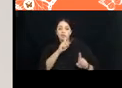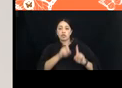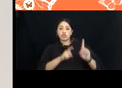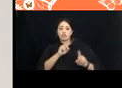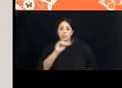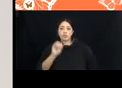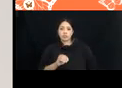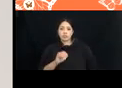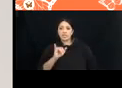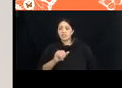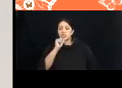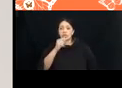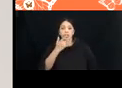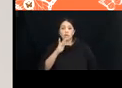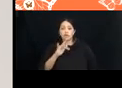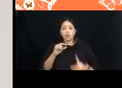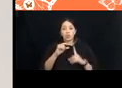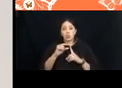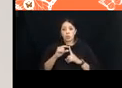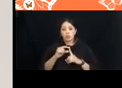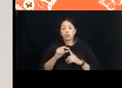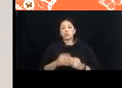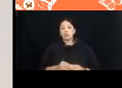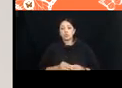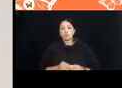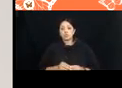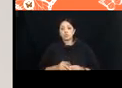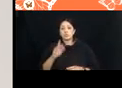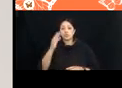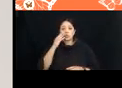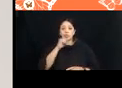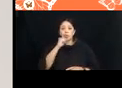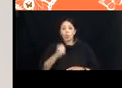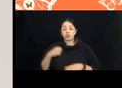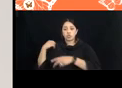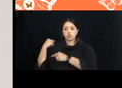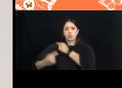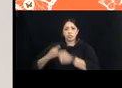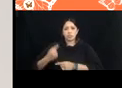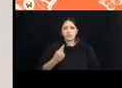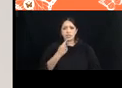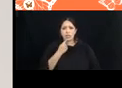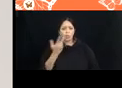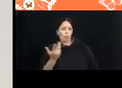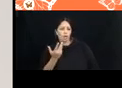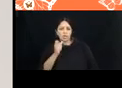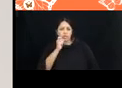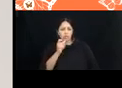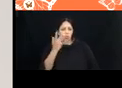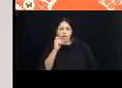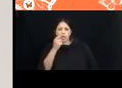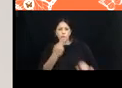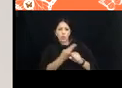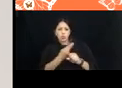of the Chicano movement, you know, the older generations would say, what? How come they're not using that term, right? And